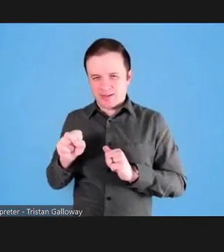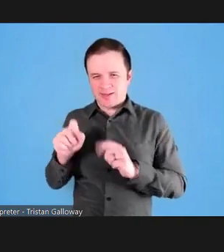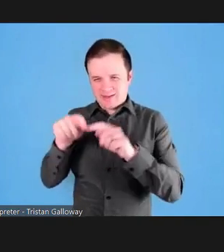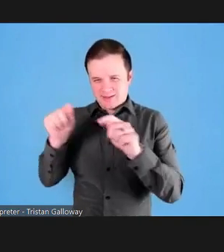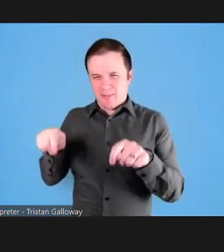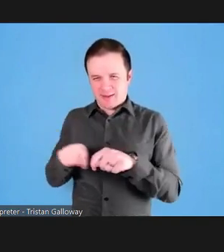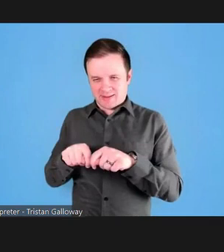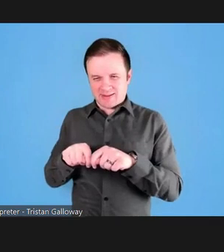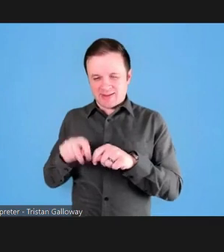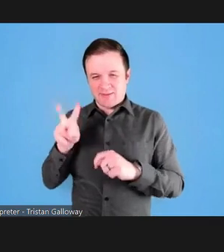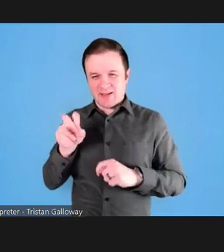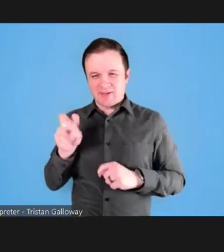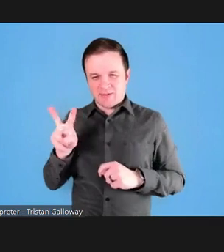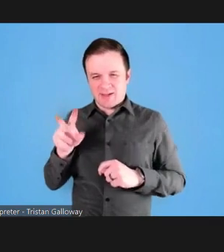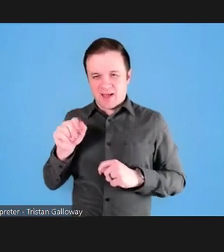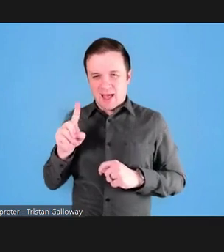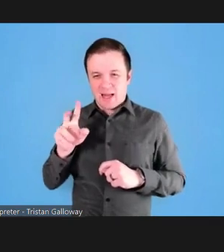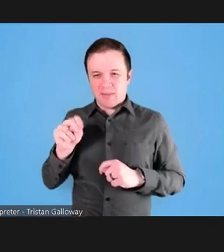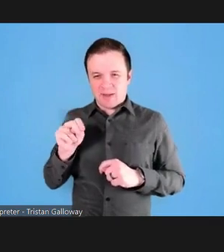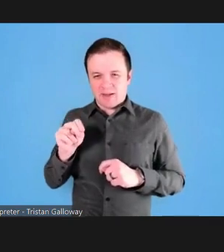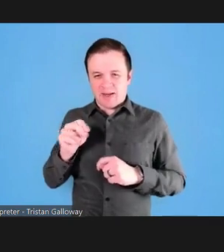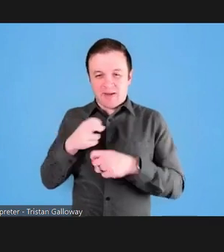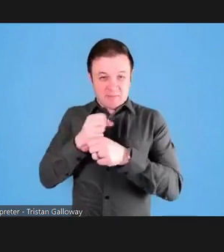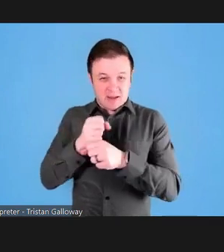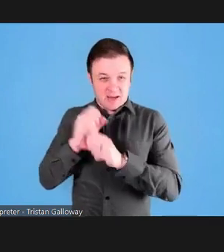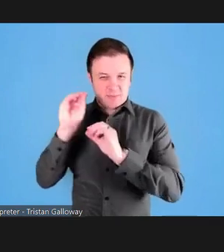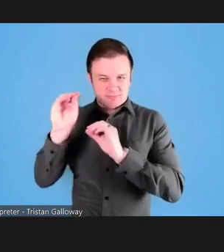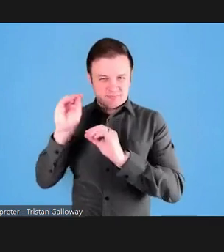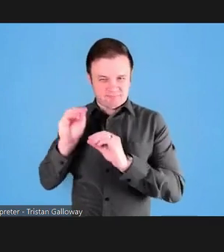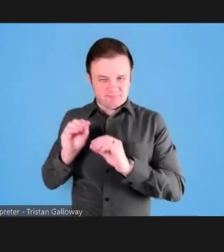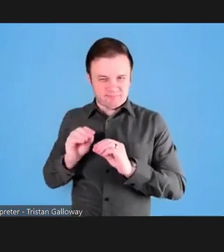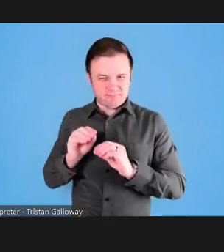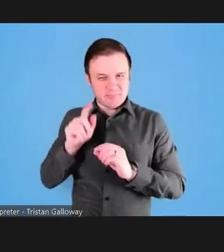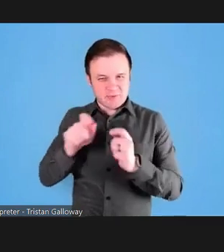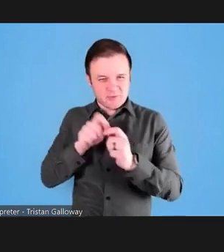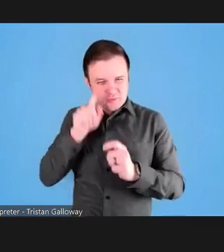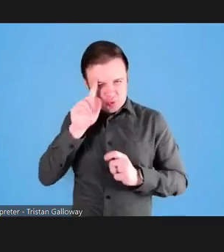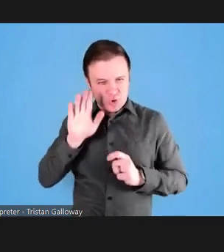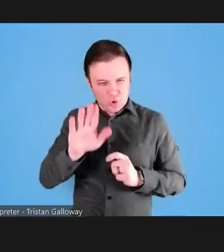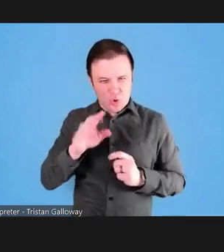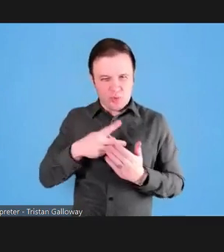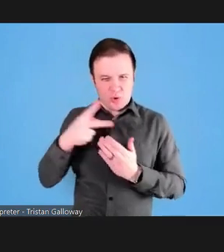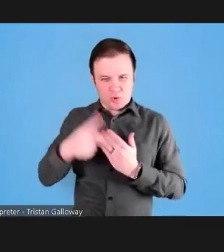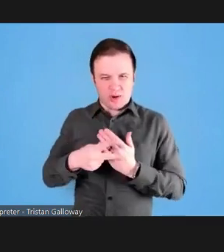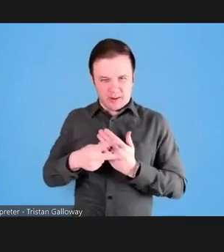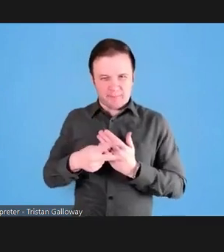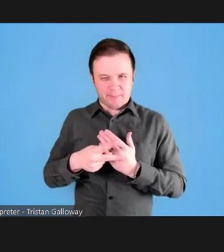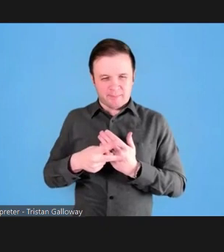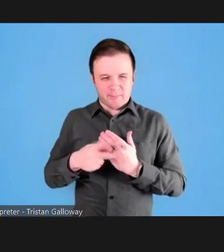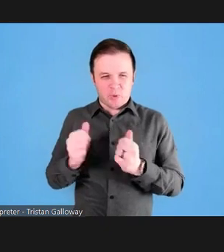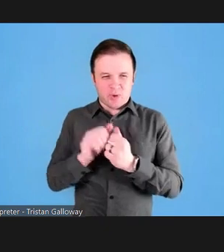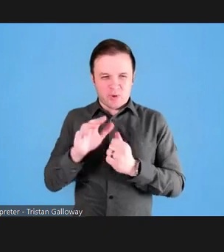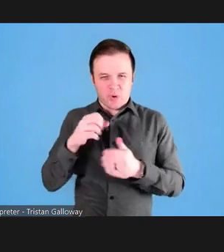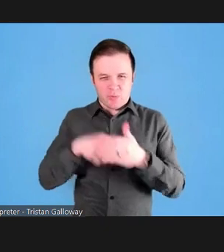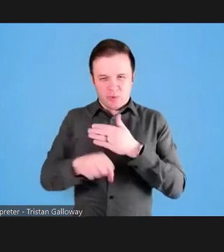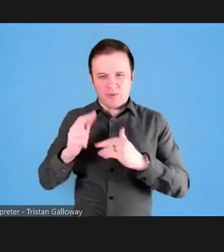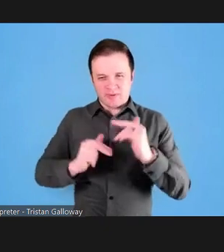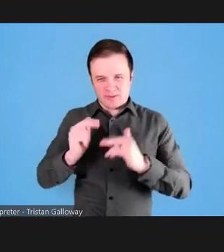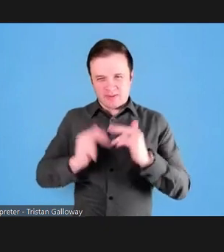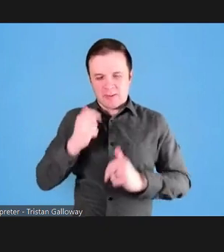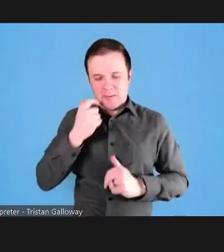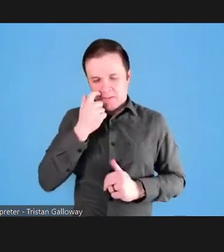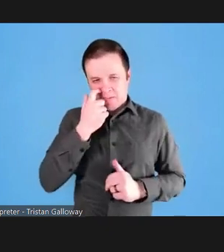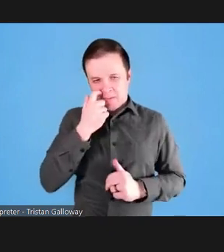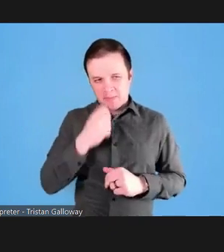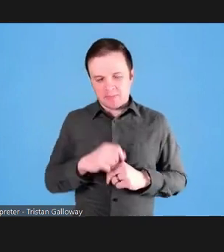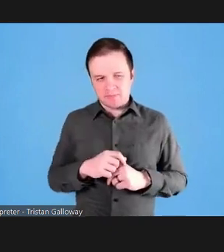the VSV admin have created and populated specifically for your EHDI program to use with your birth facilities.